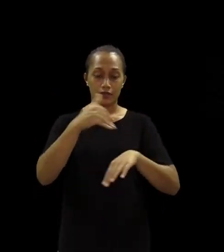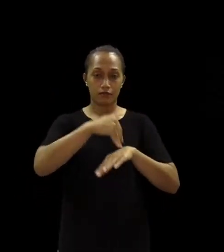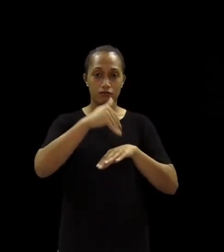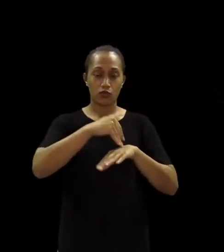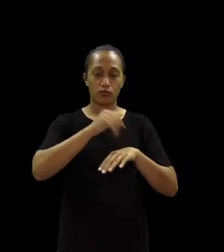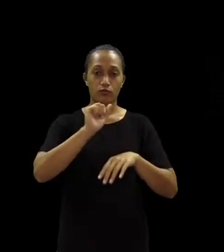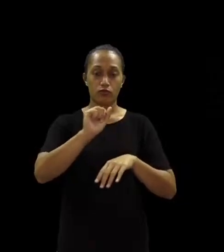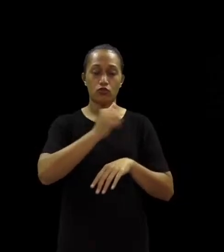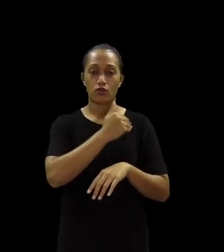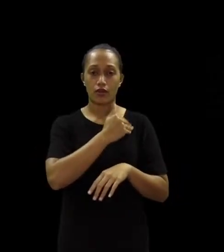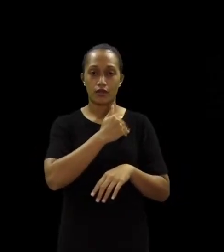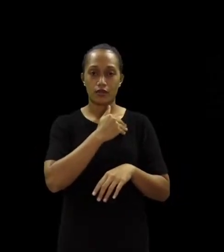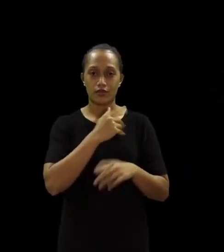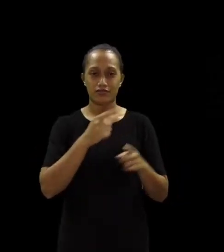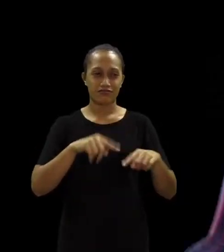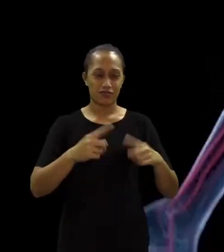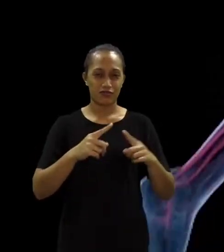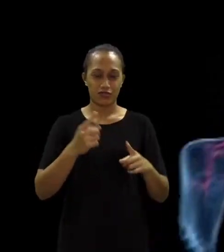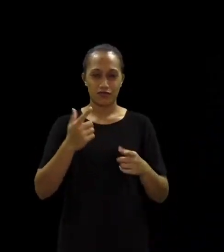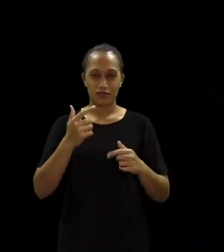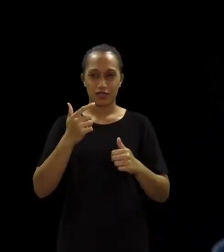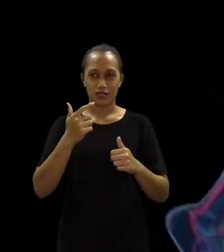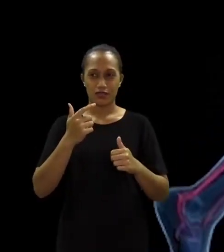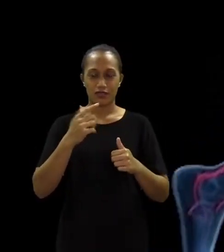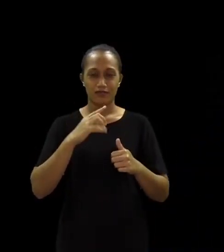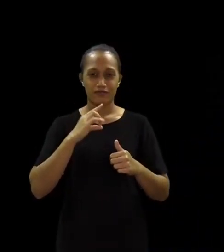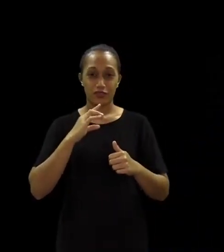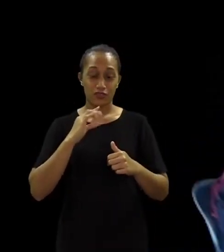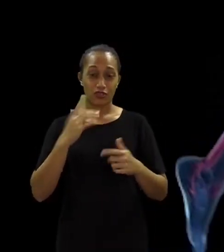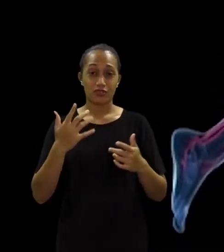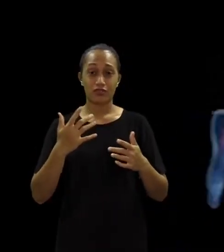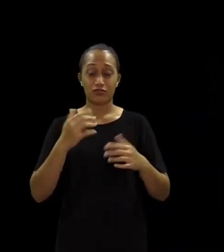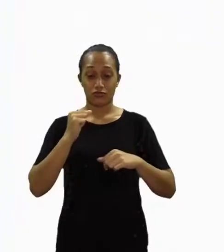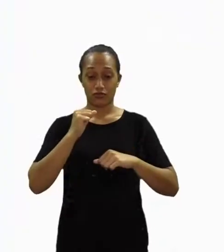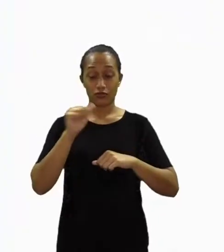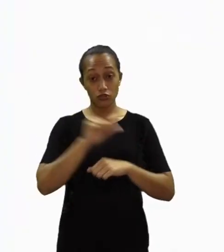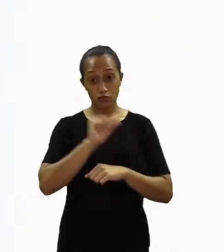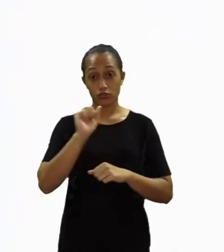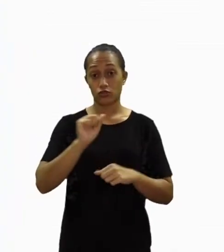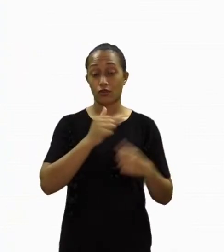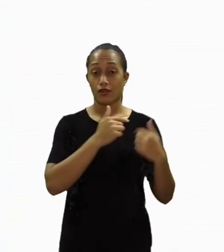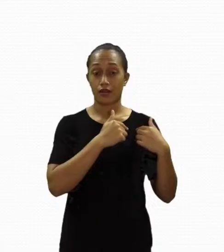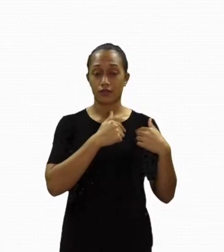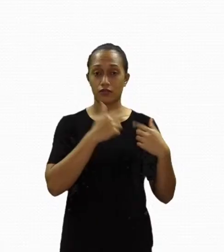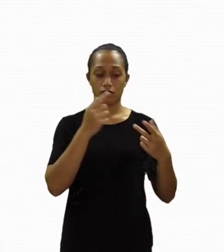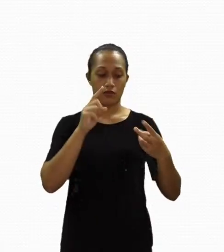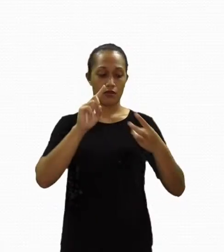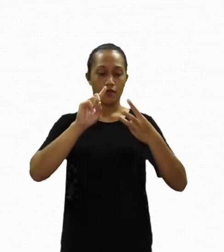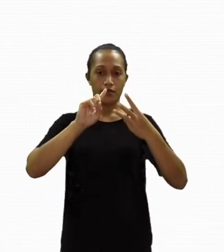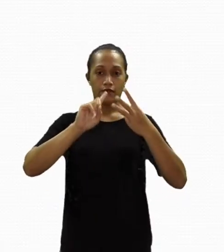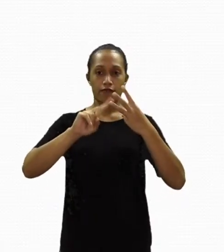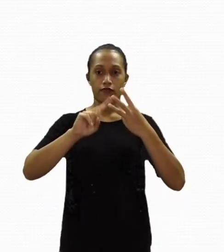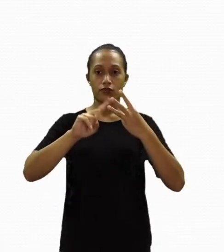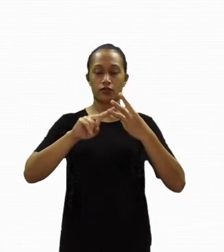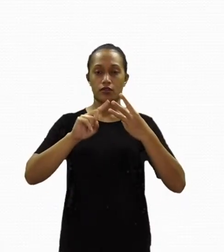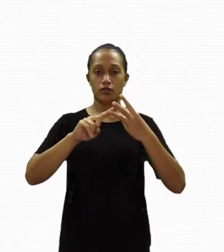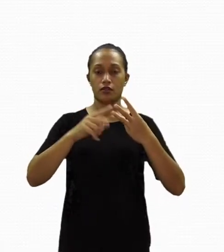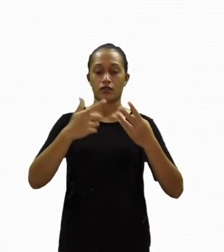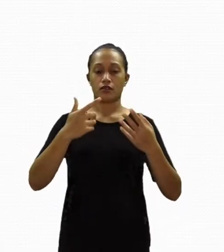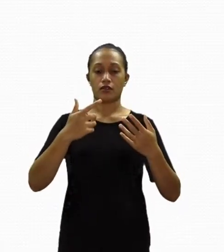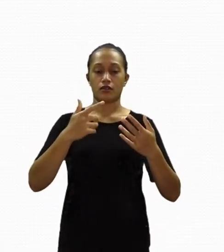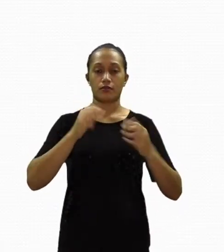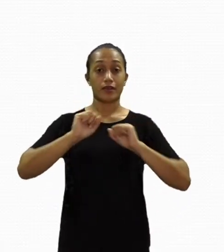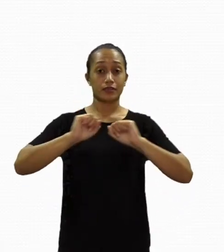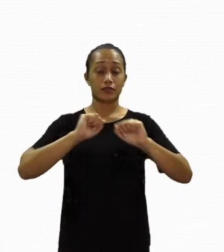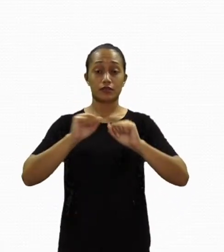rate and the type of devices used to measure your heart rate. Thirdly, regular exercise